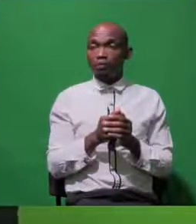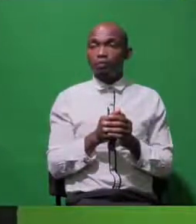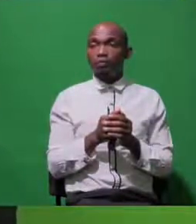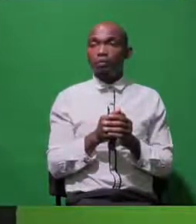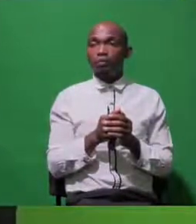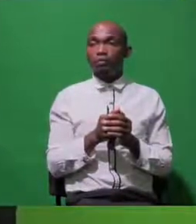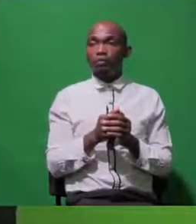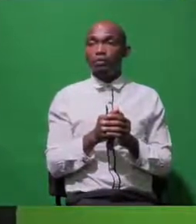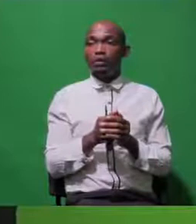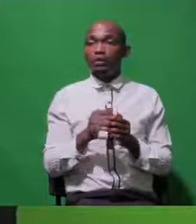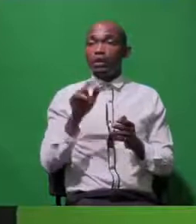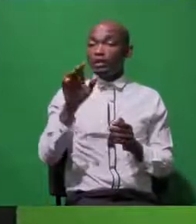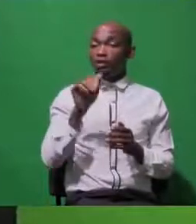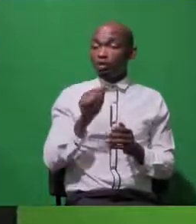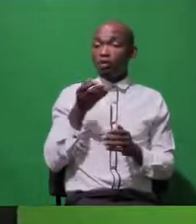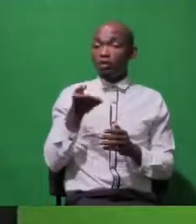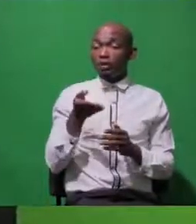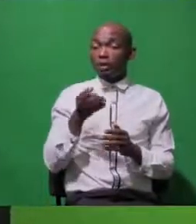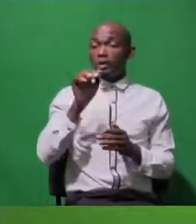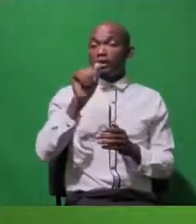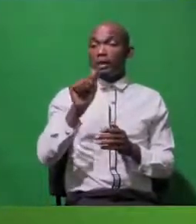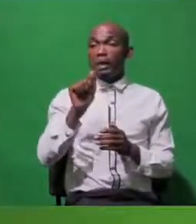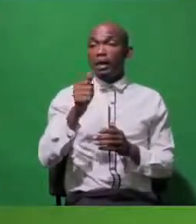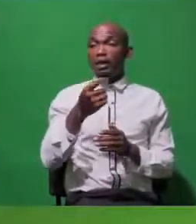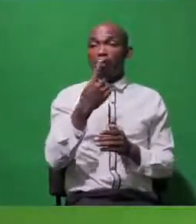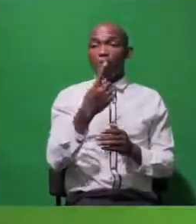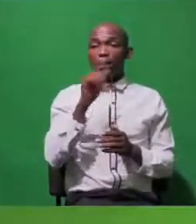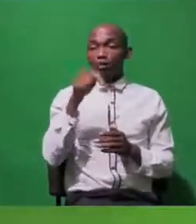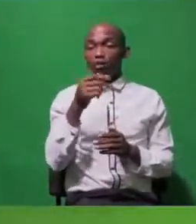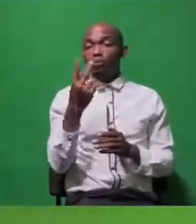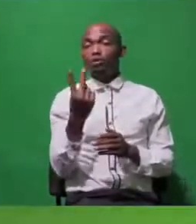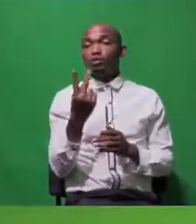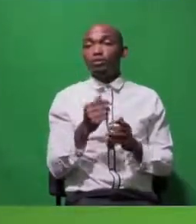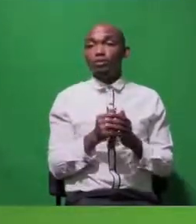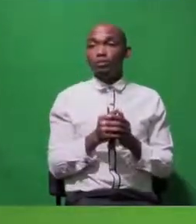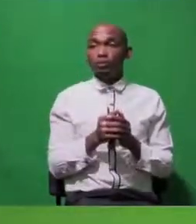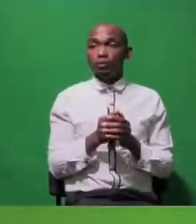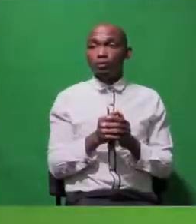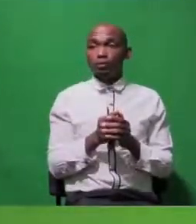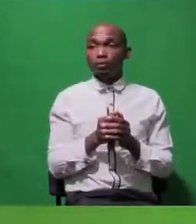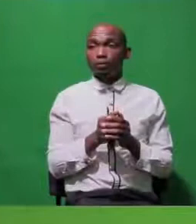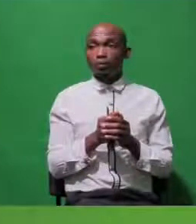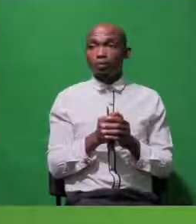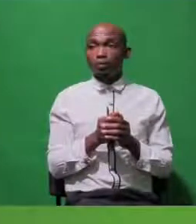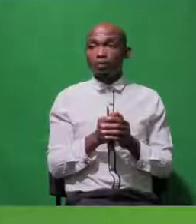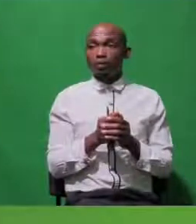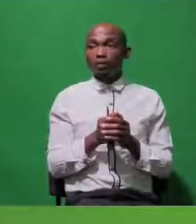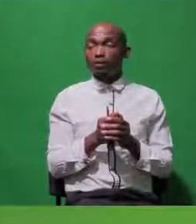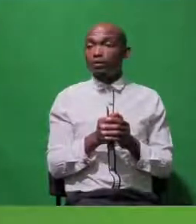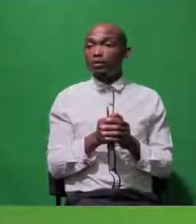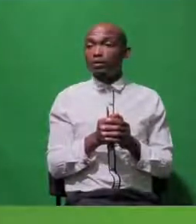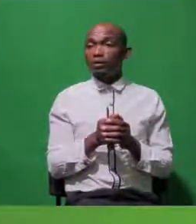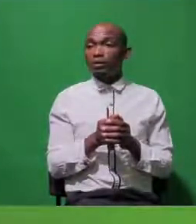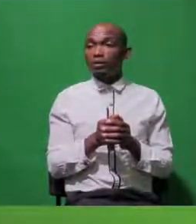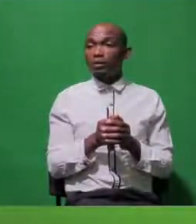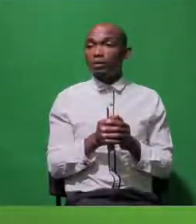call it point A, which is 1, 2. And the line of reflection for case number 1 is x equal